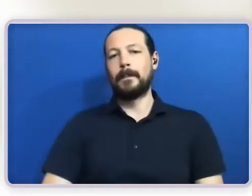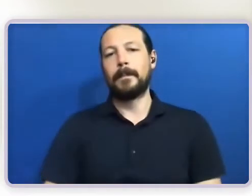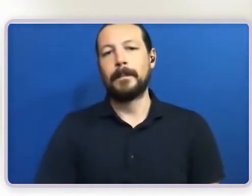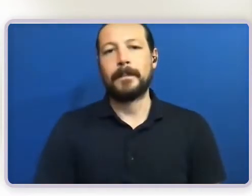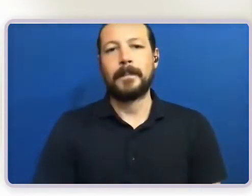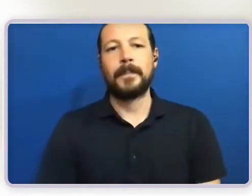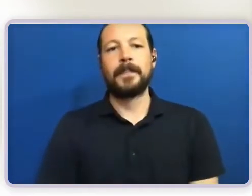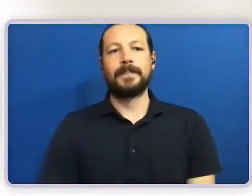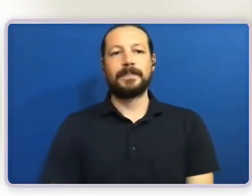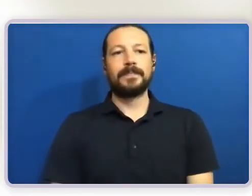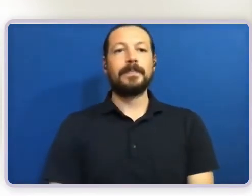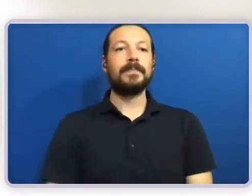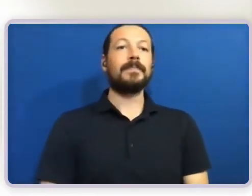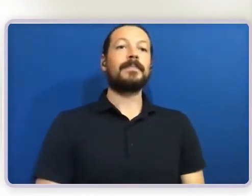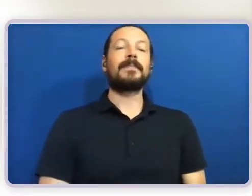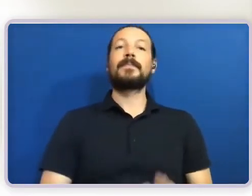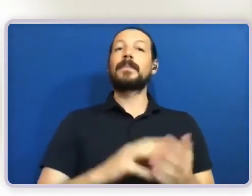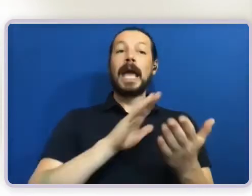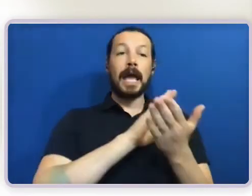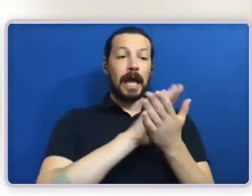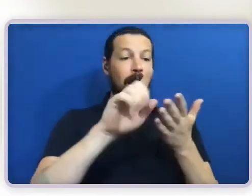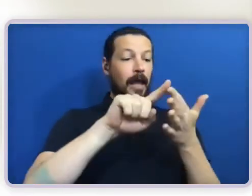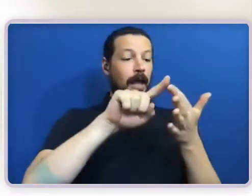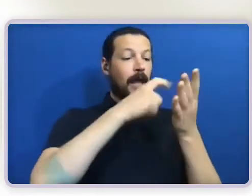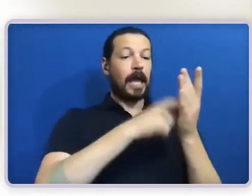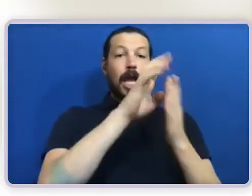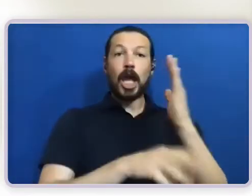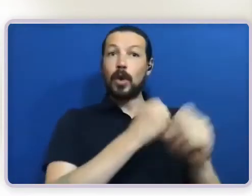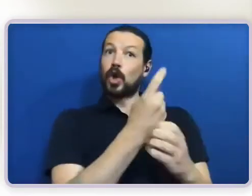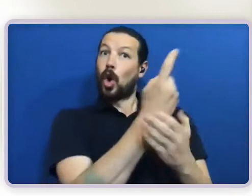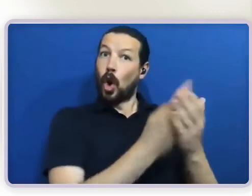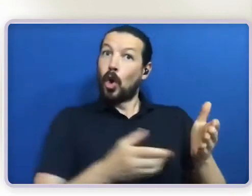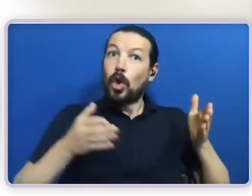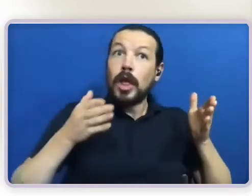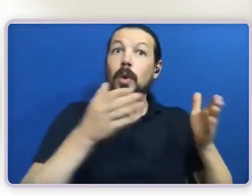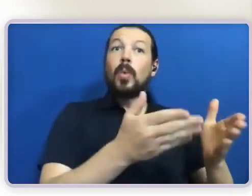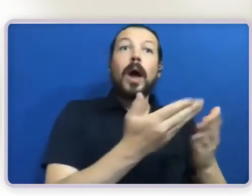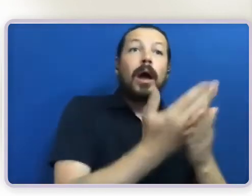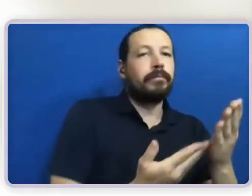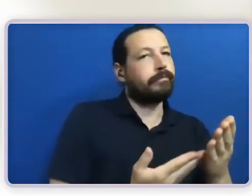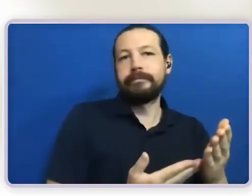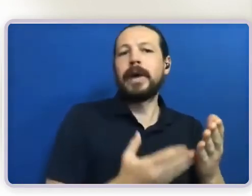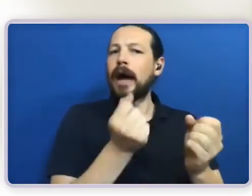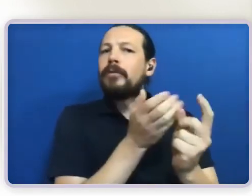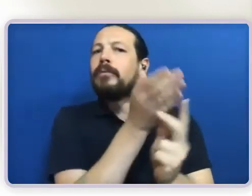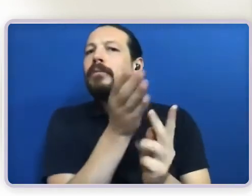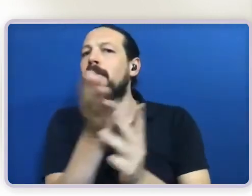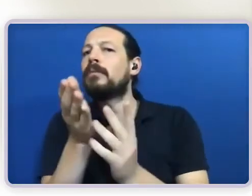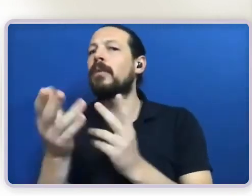Hearings are just one way that people can share their stories with the Disability Royal Commission.